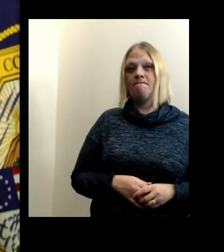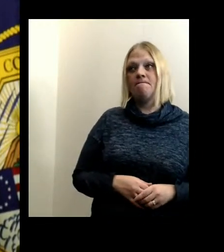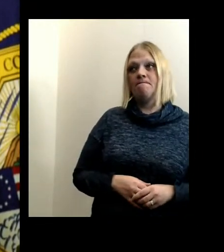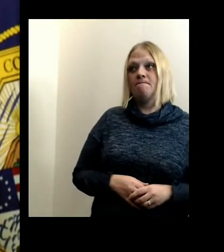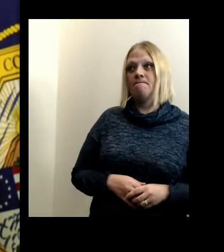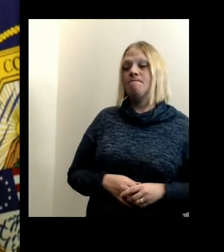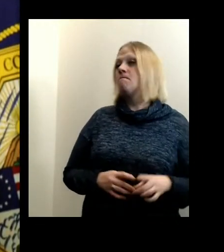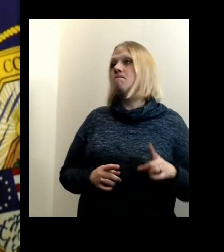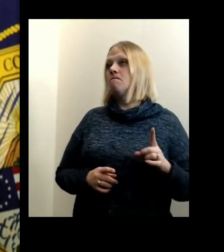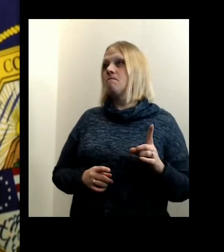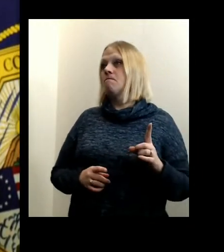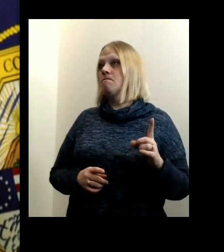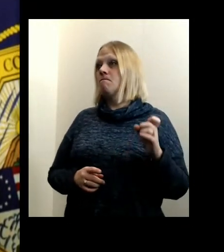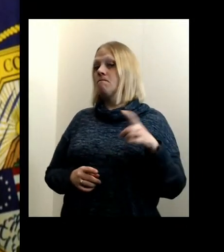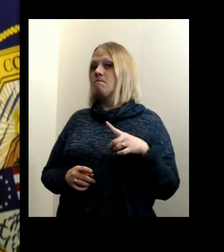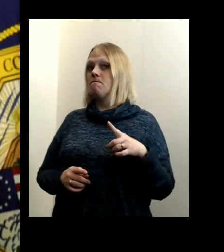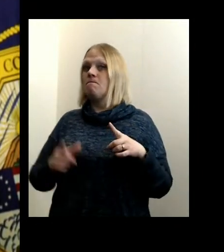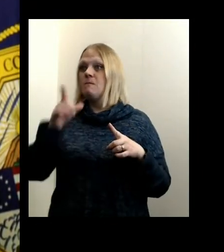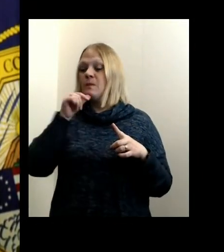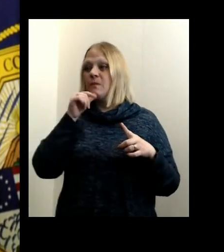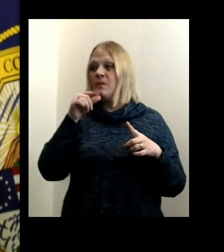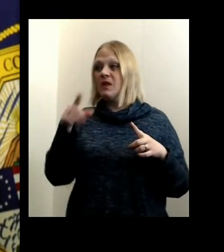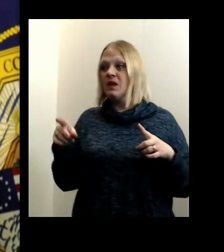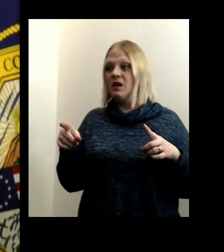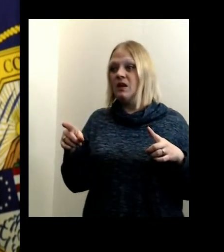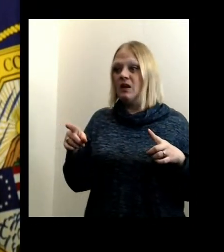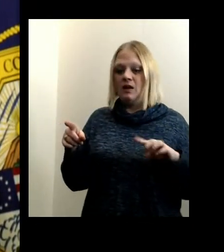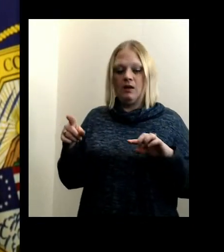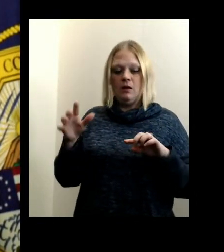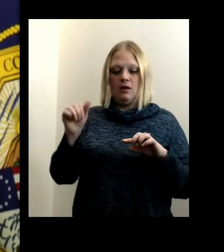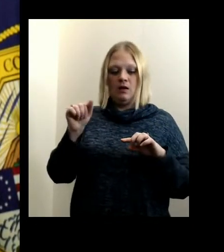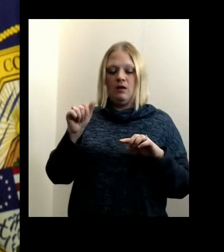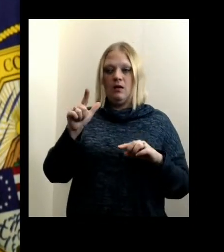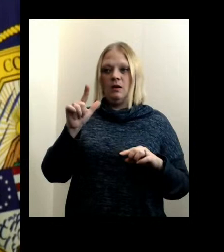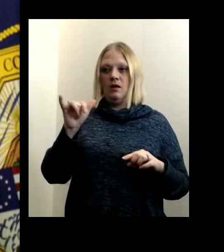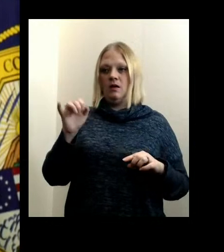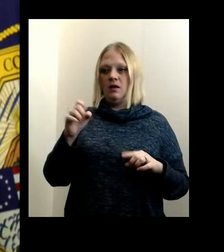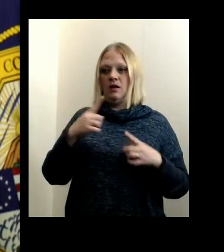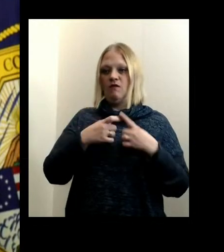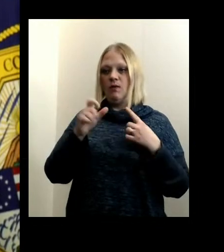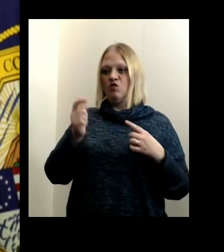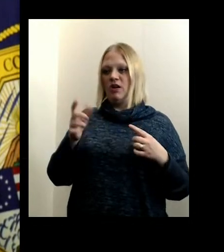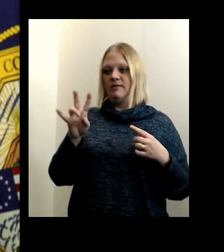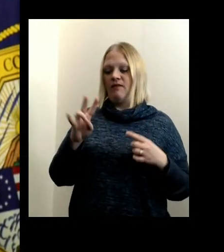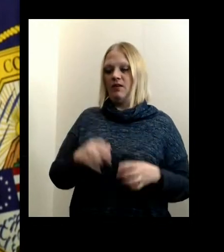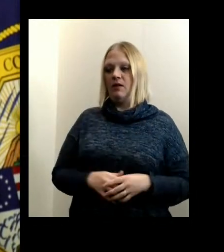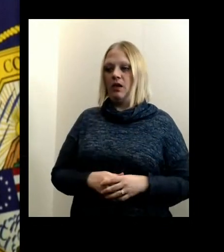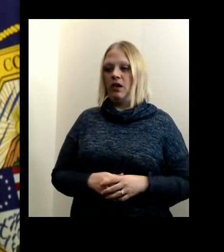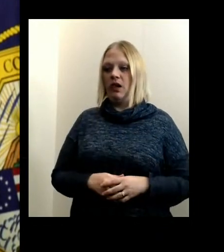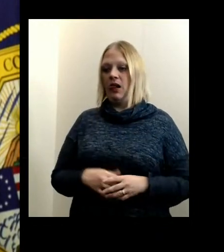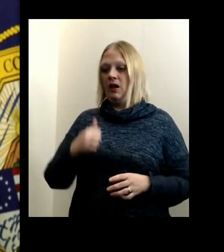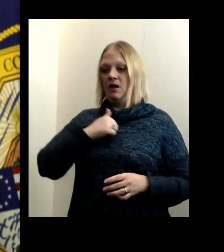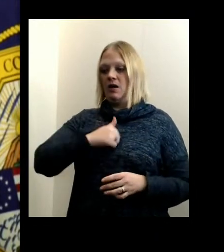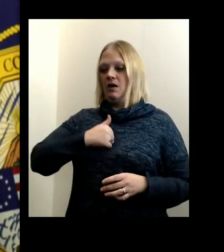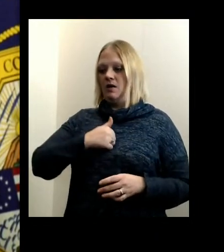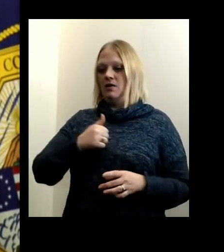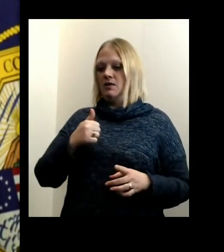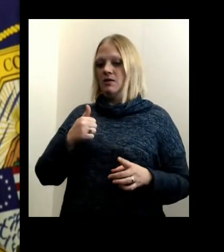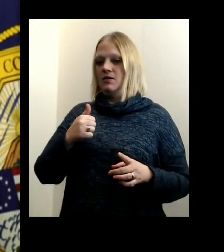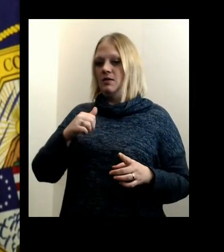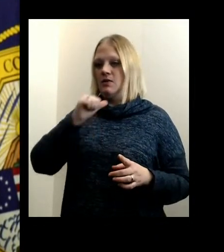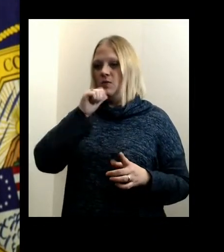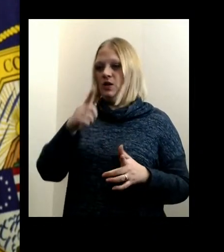If not, we'll do Hey, one. Mark. Yes, who is this? Allie Tui from Channel 7. Hi, Allie. Go ahead. Sorry, I didn't get to quick